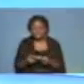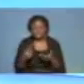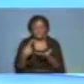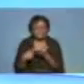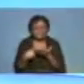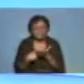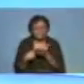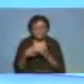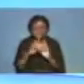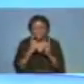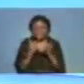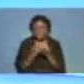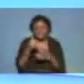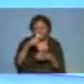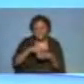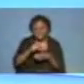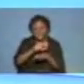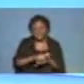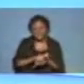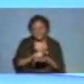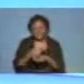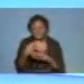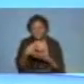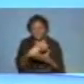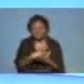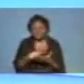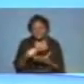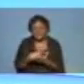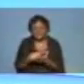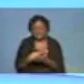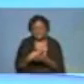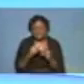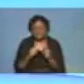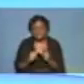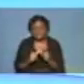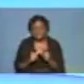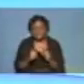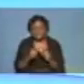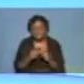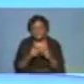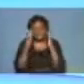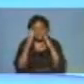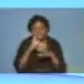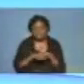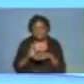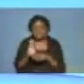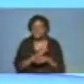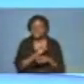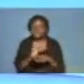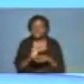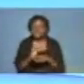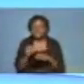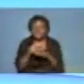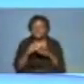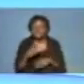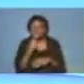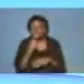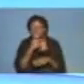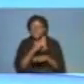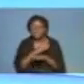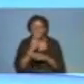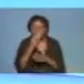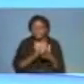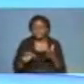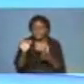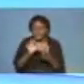of Inland Revenue continuing to clamp down on those business owners who failed to pay outstanding taxes. Case in